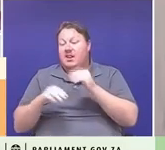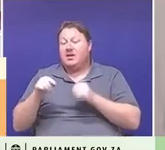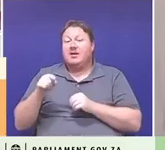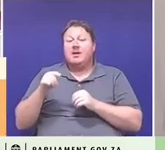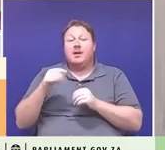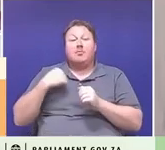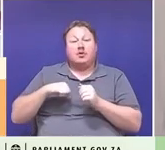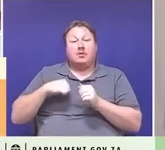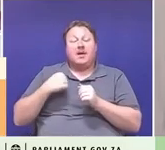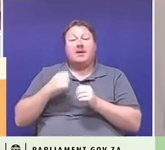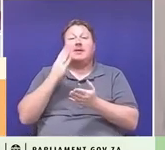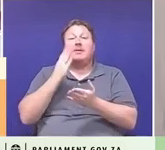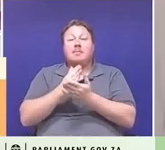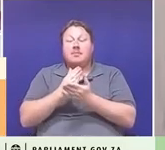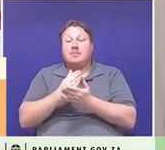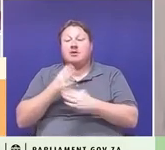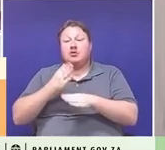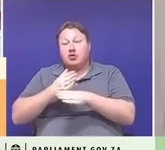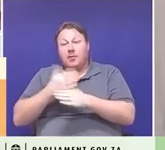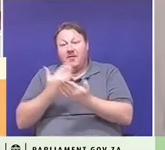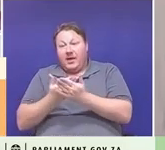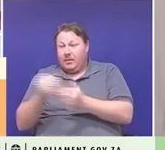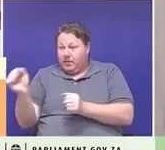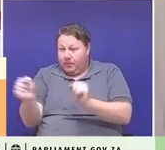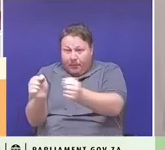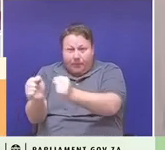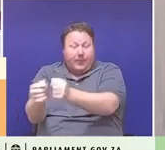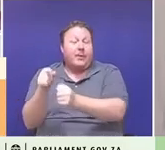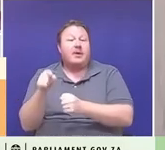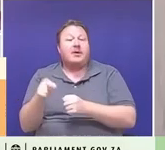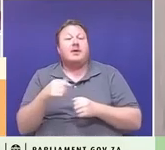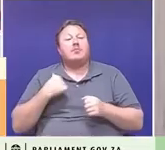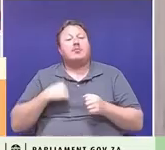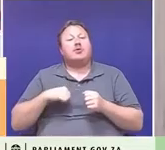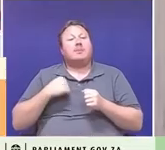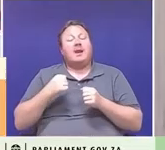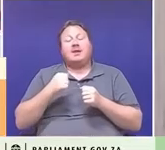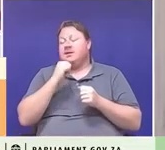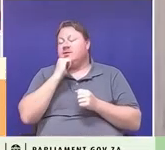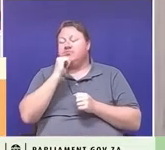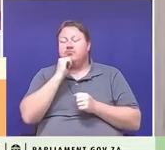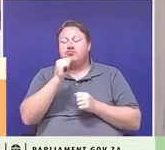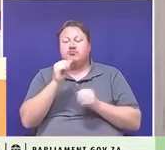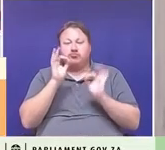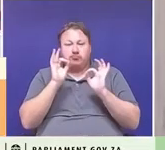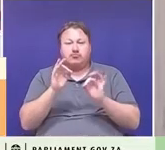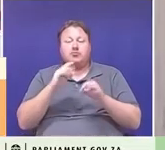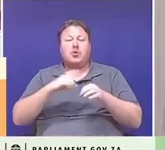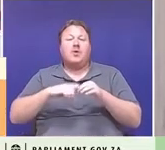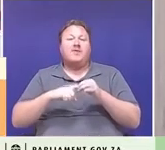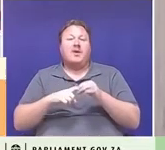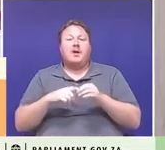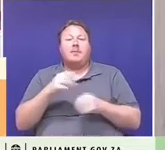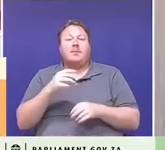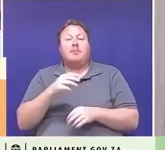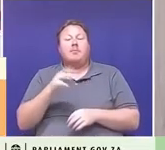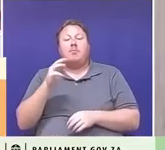fill key vacancies. A municipality without a suitably qualified municipal